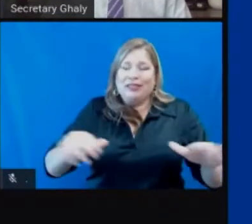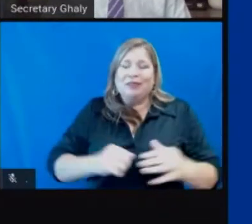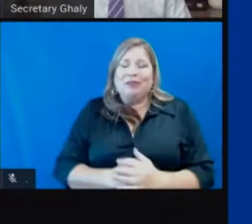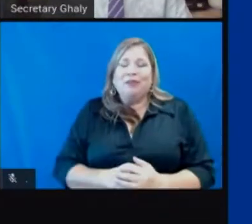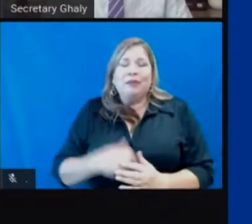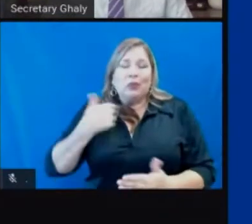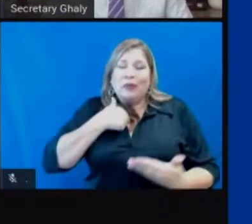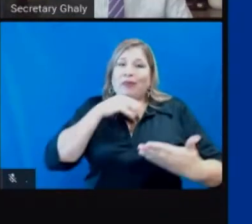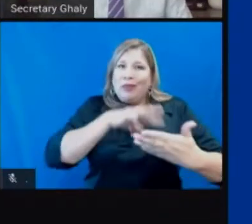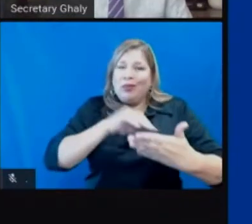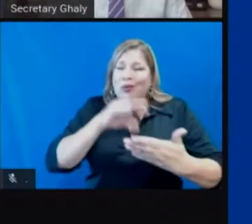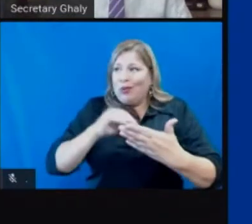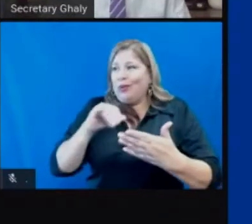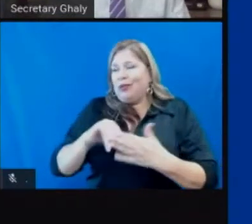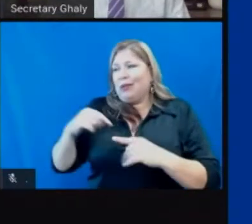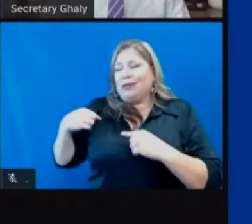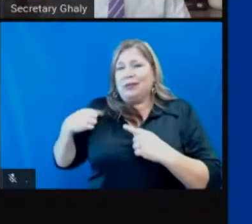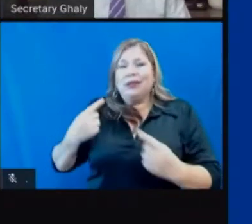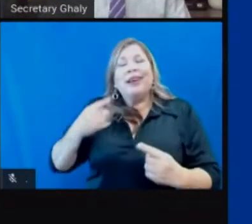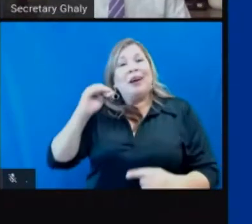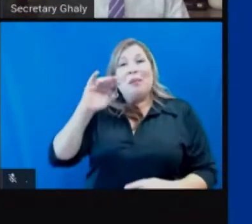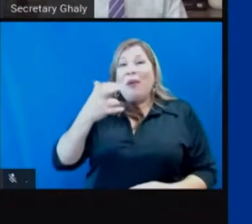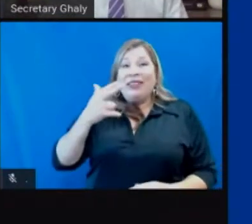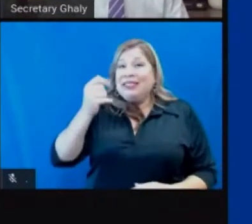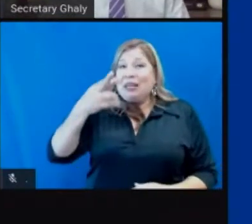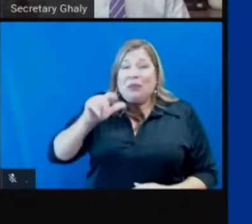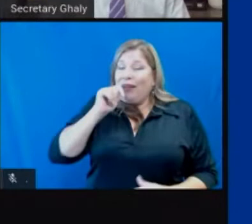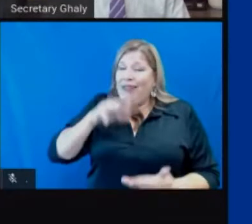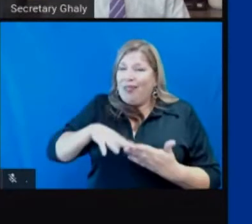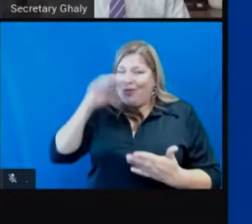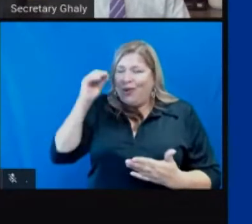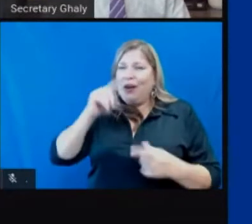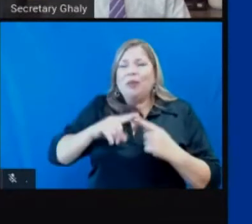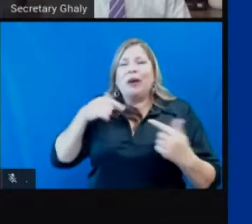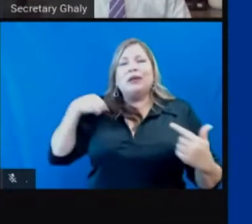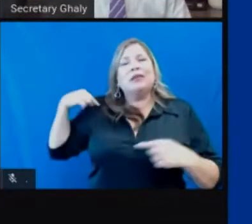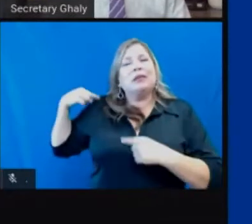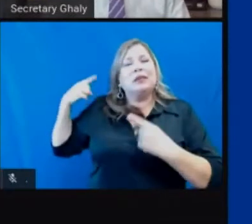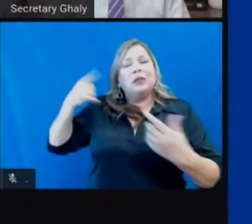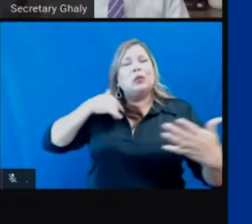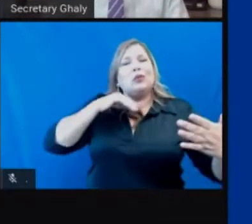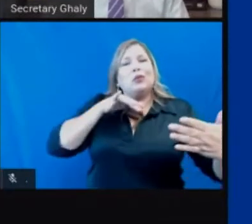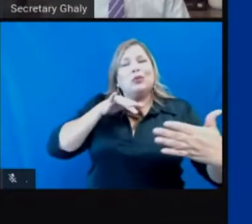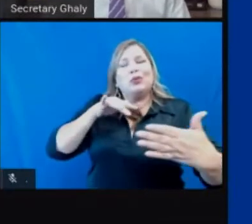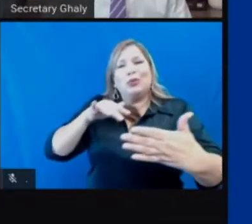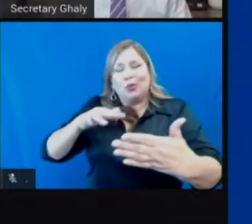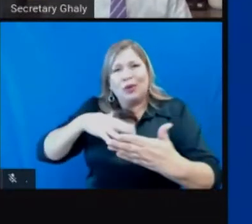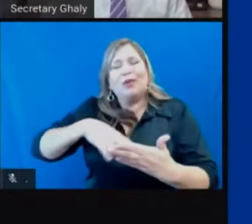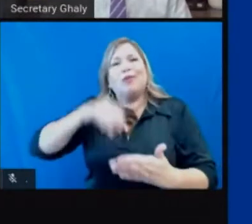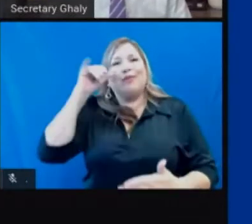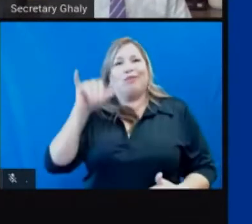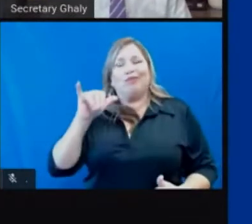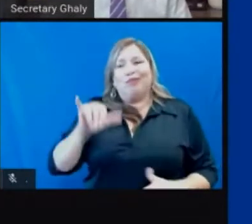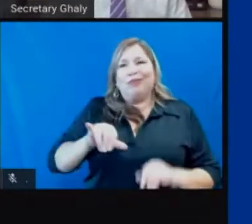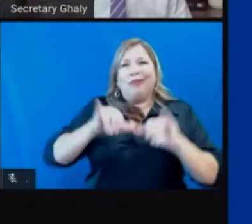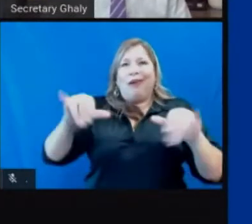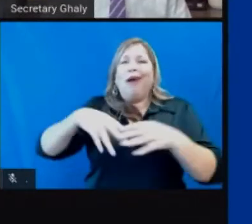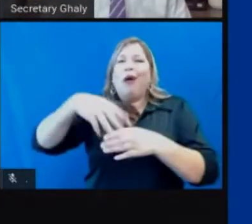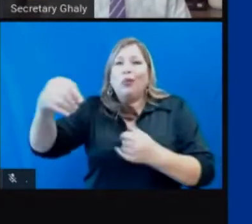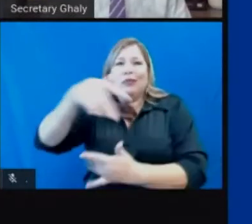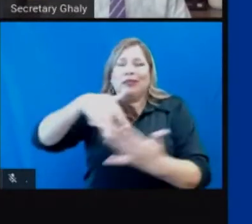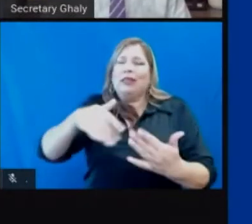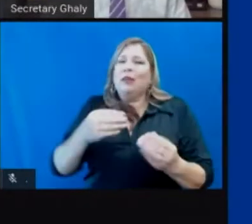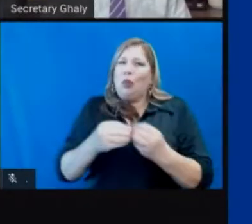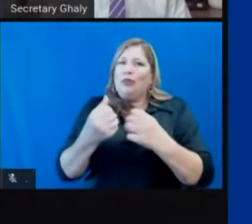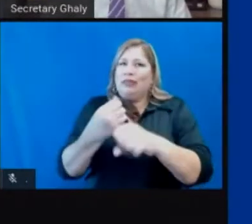squarely, not necessarily in March and April, but really over the past couple of months. The other very important thing, no one knew this early on,